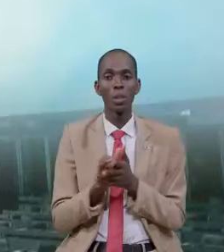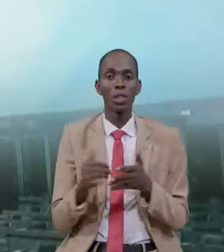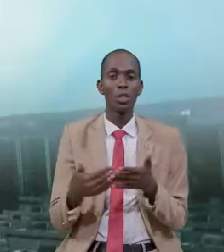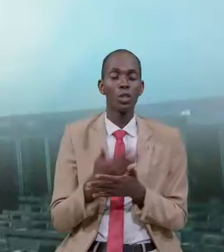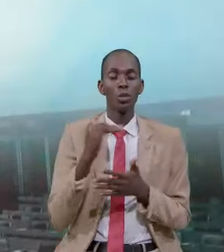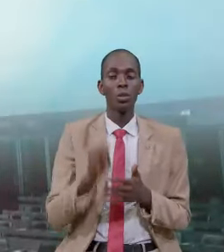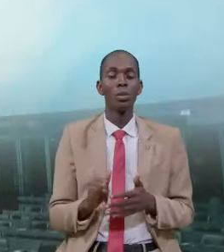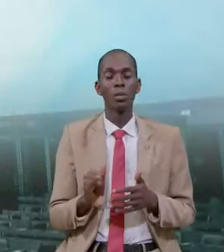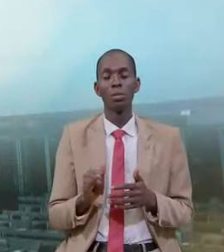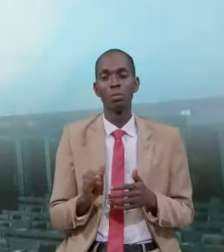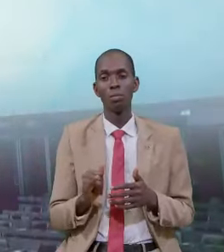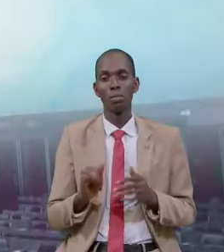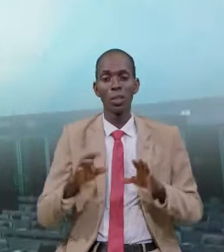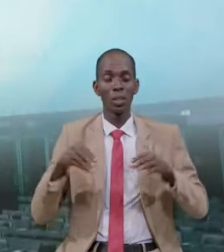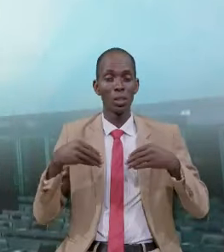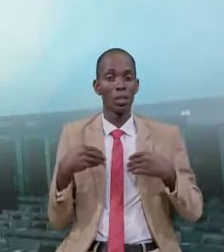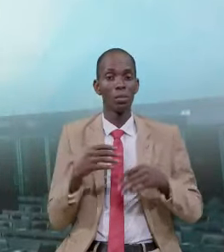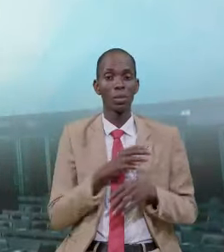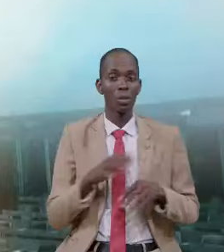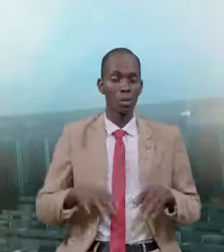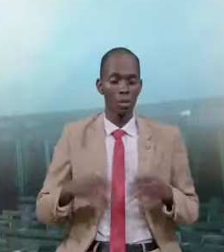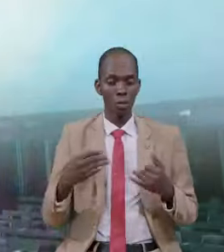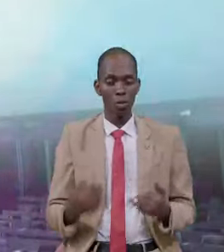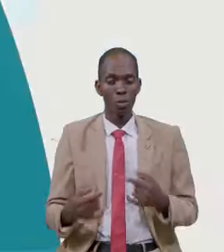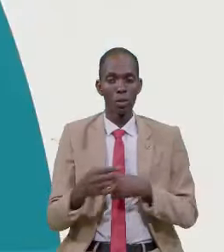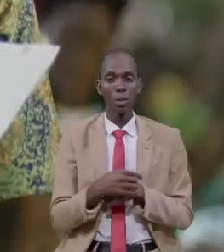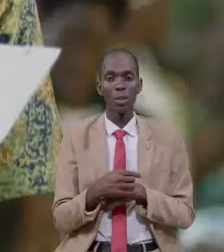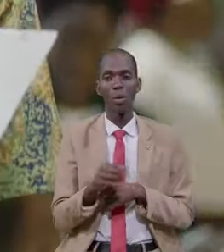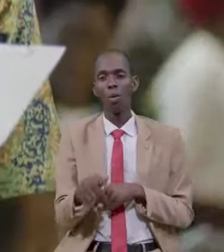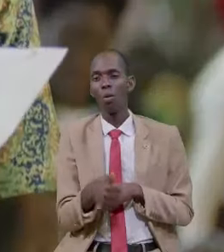the rest of us should be in the mood of prayer,